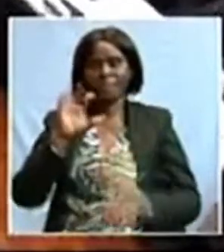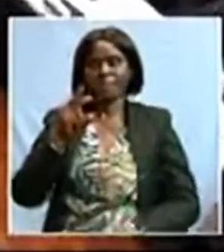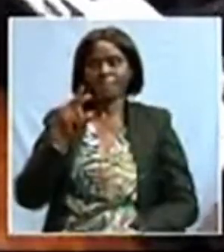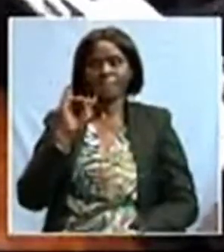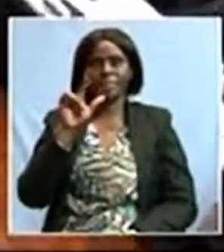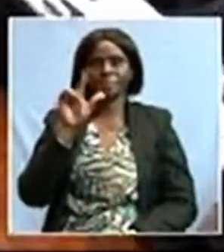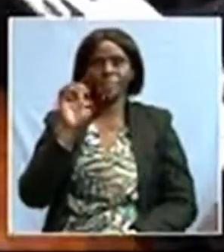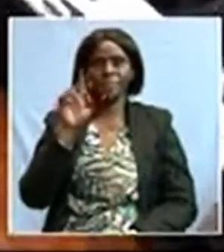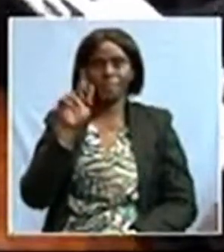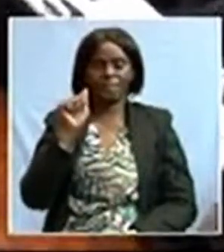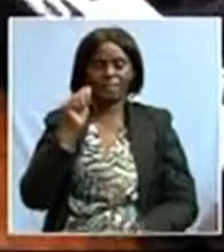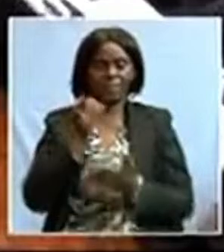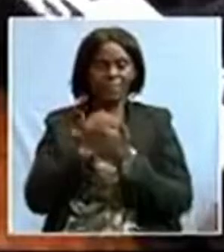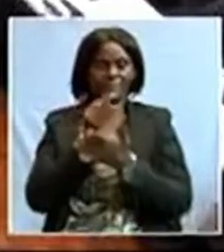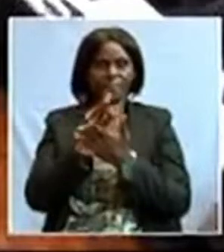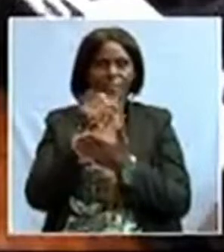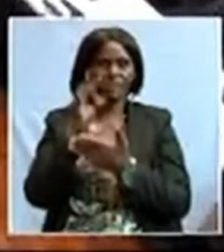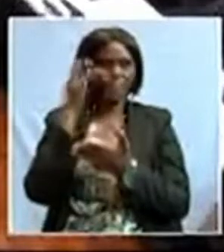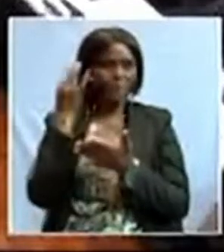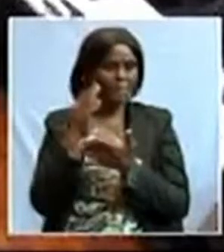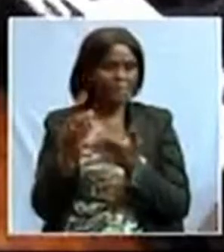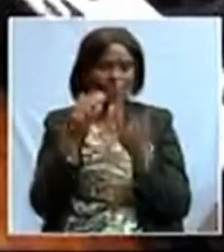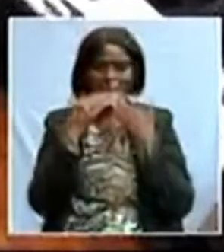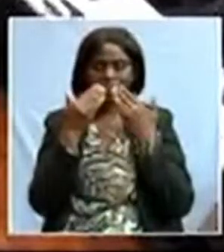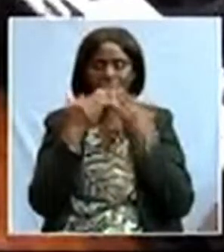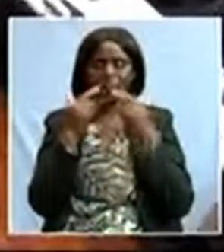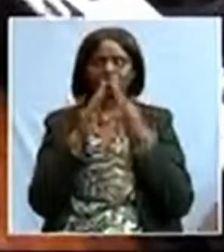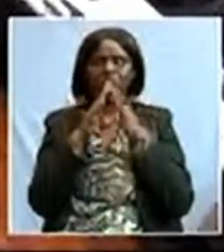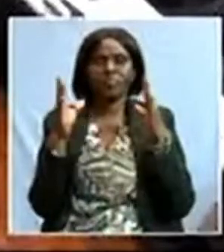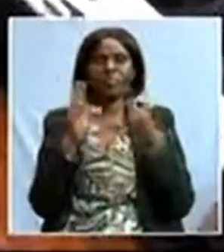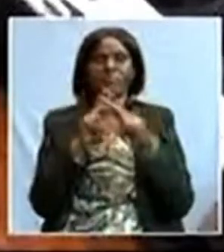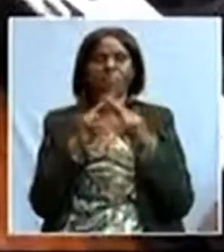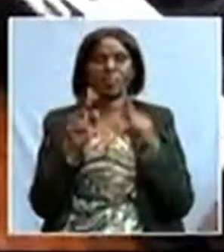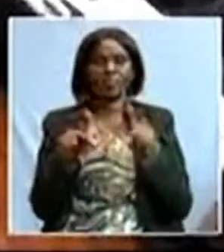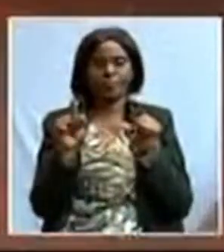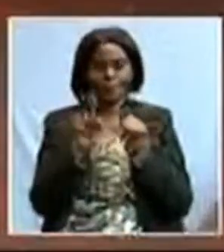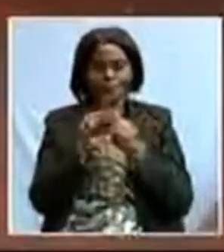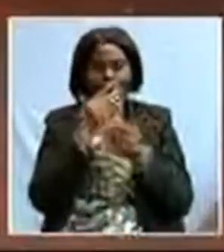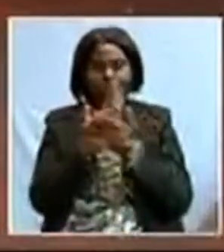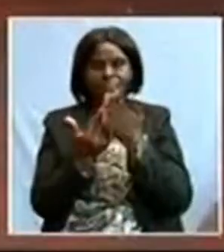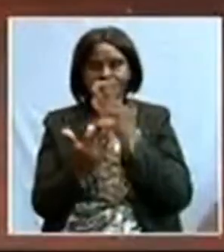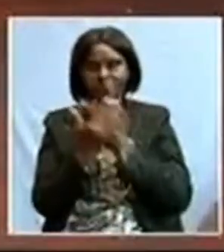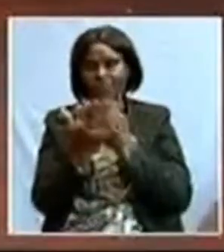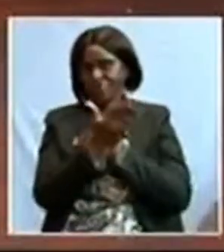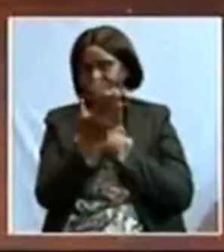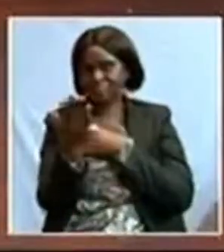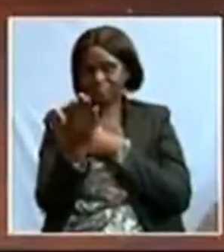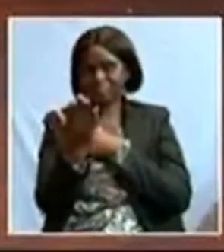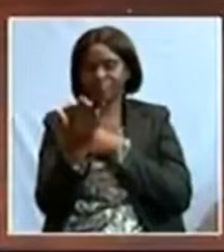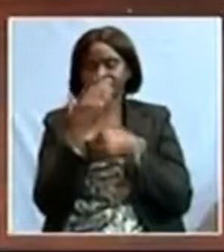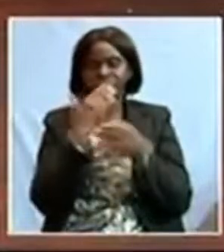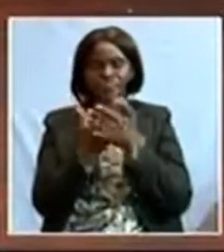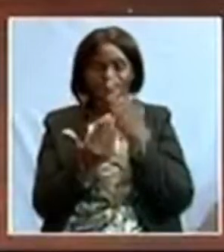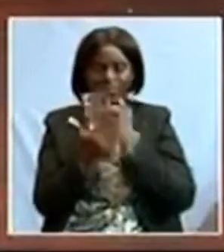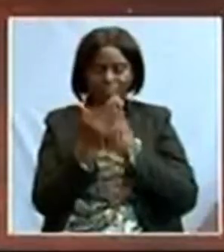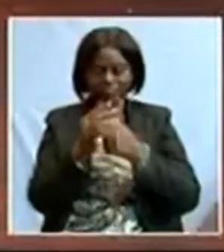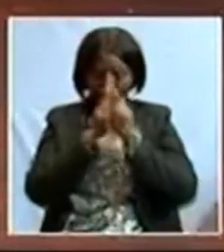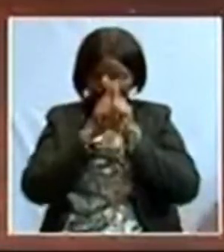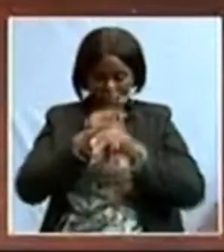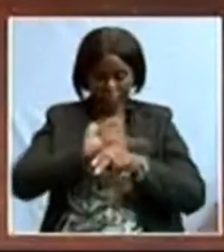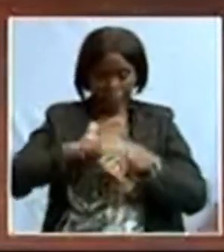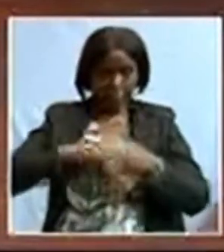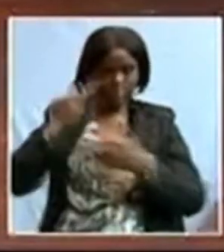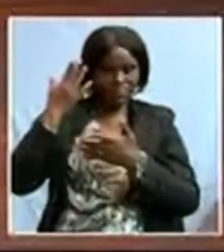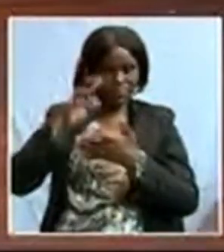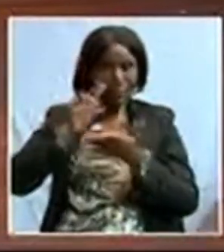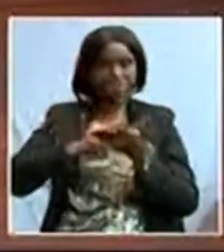Office of the Clerk. Thank you so much, Chairperson, and good morning to you. Good morning, Honorable Members, our